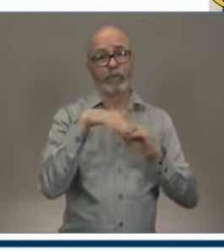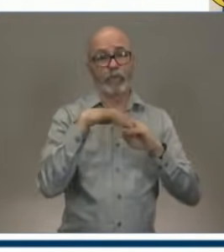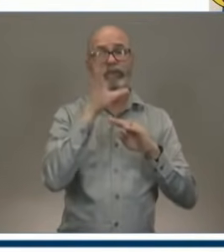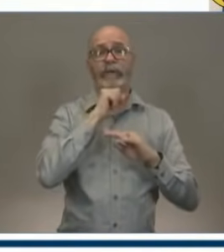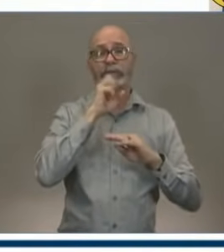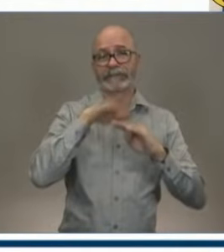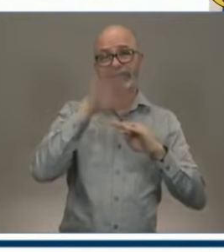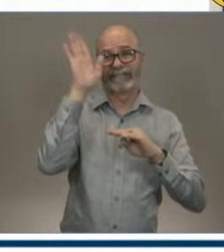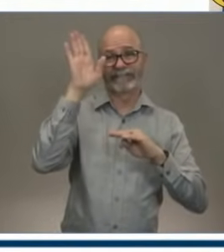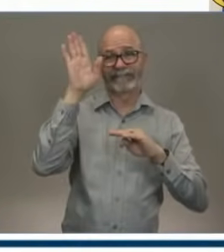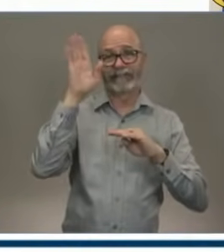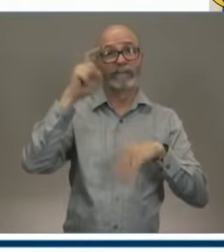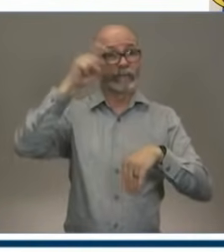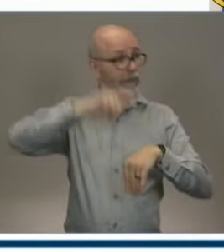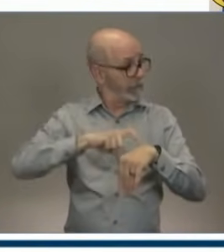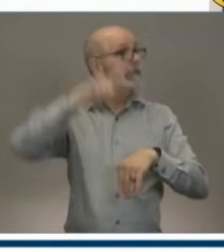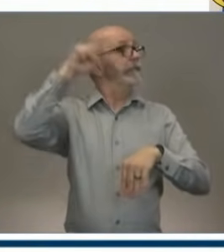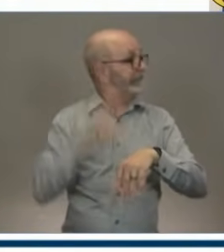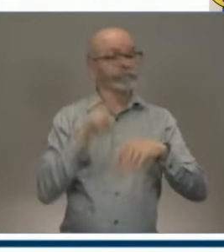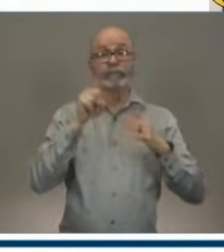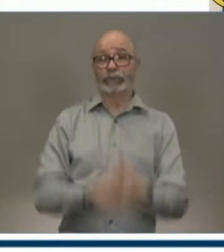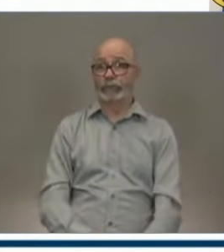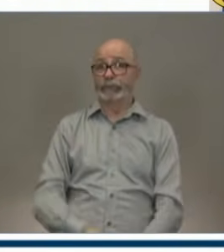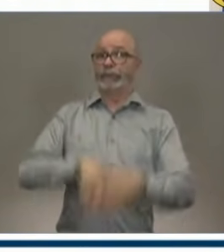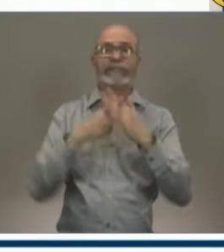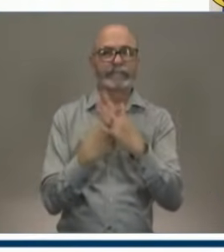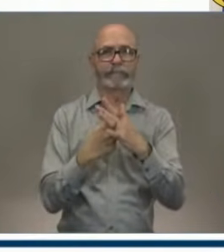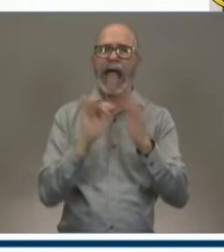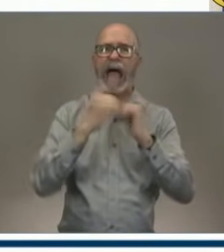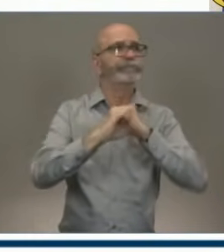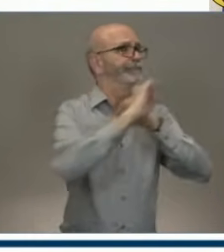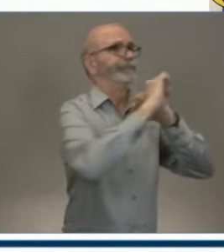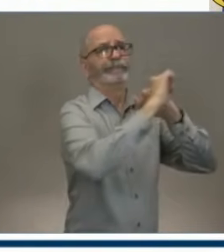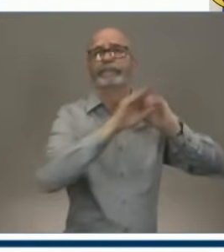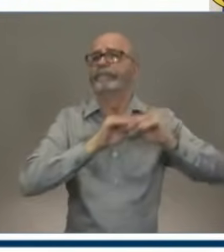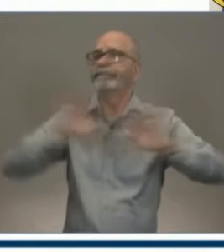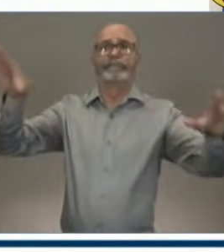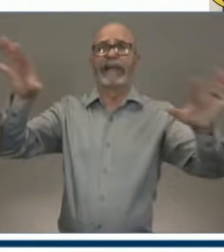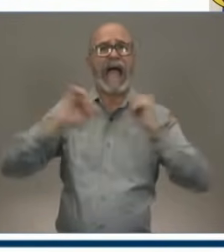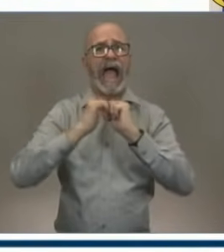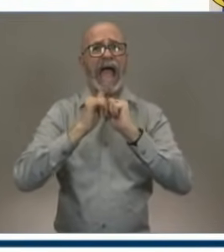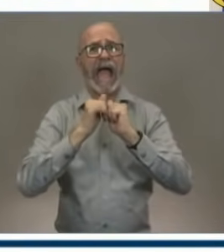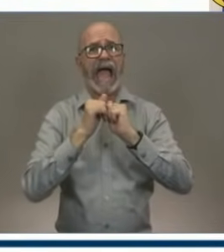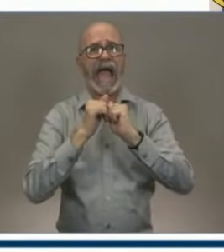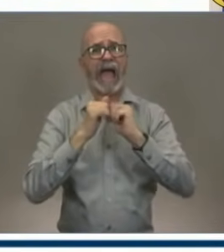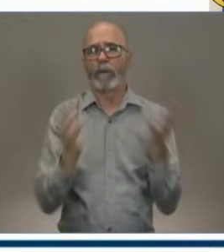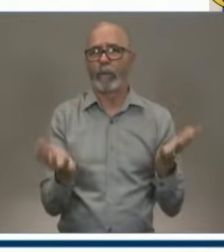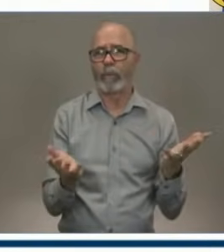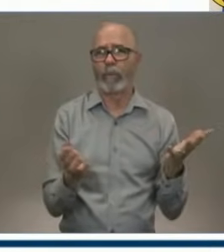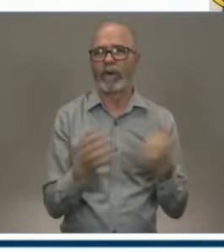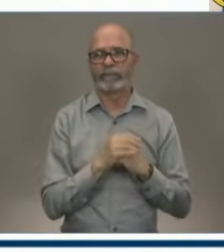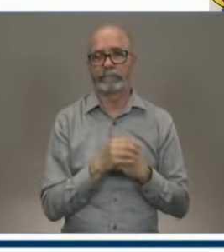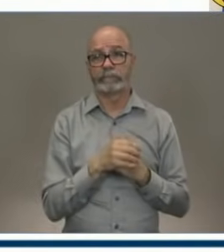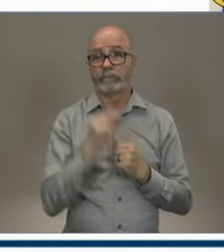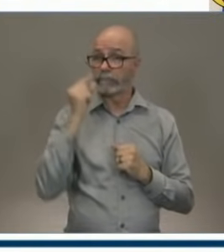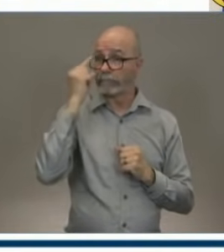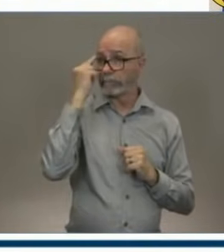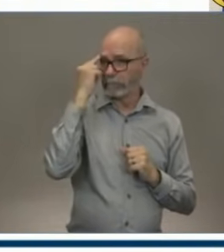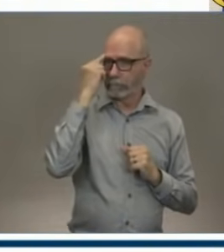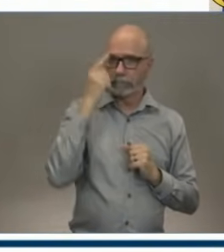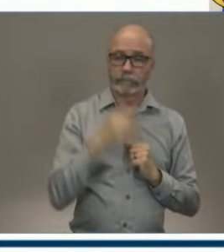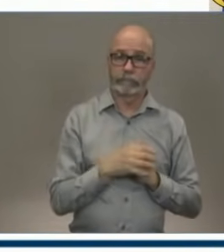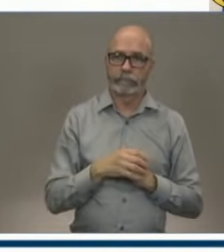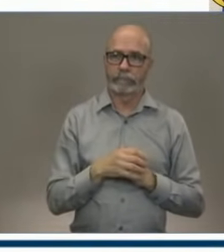their time to be vaccinated. How will you go about contacting and bringing in these people for vaccinations when it's their